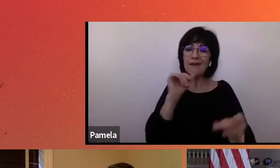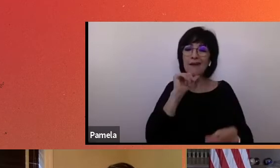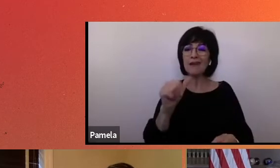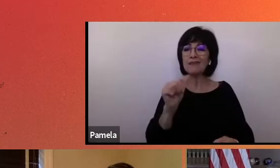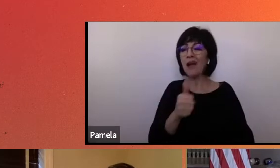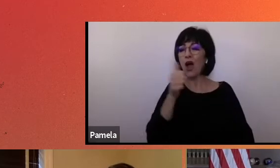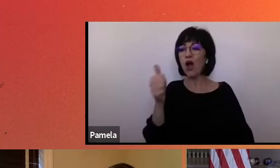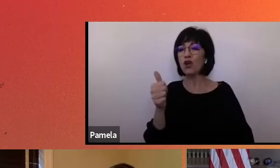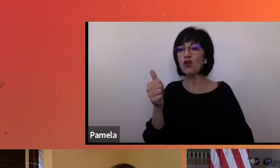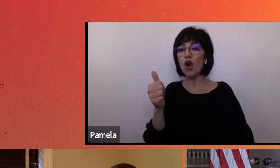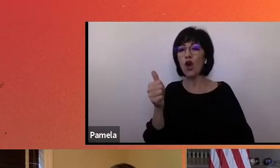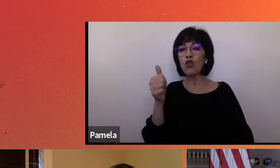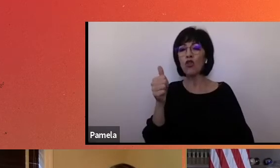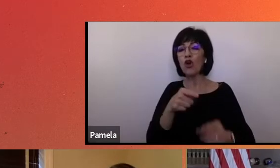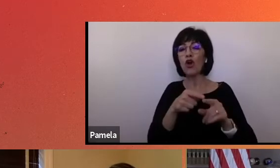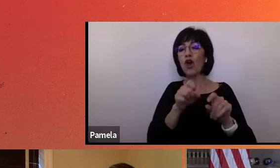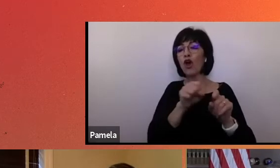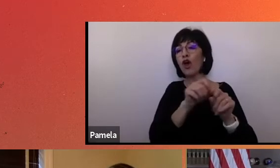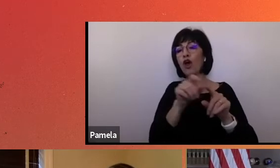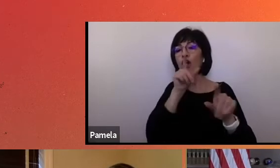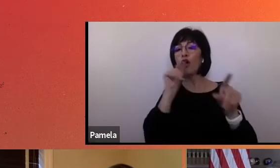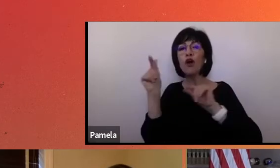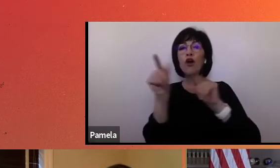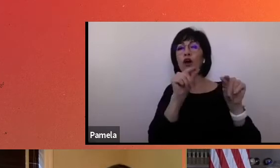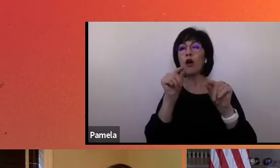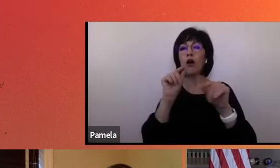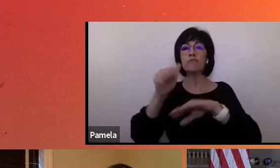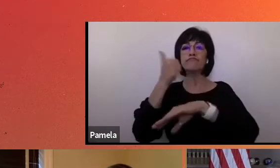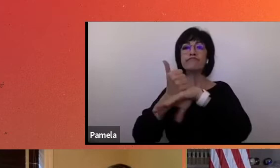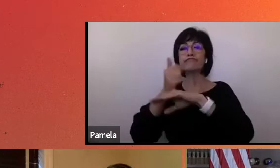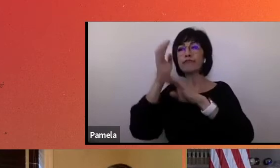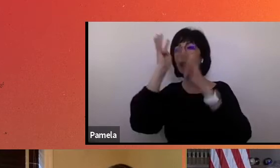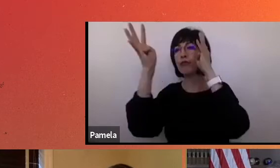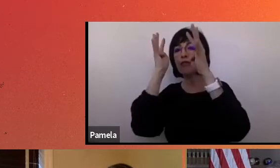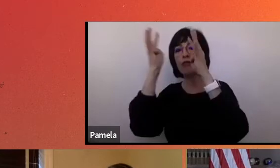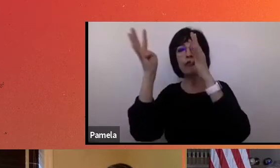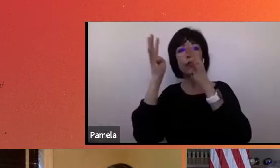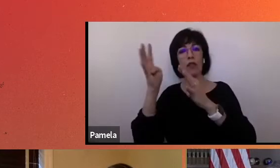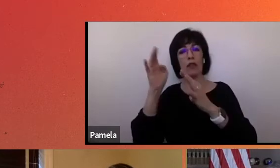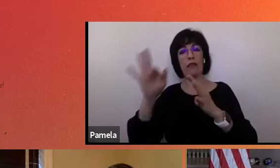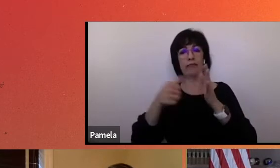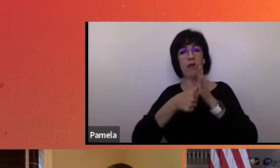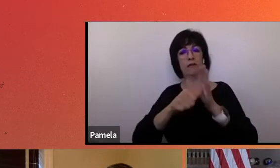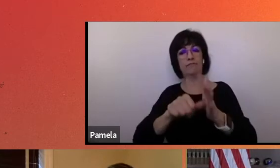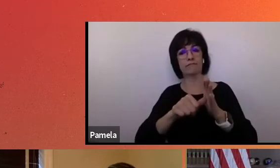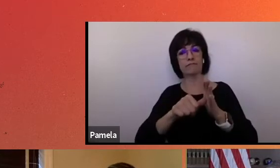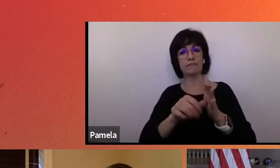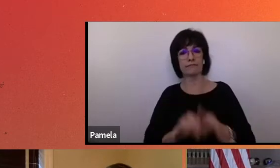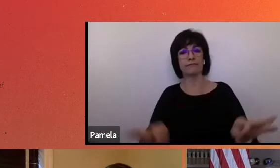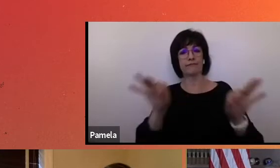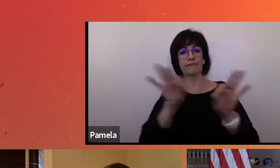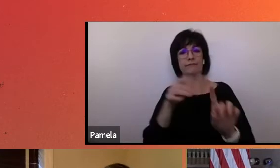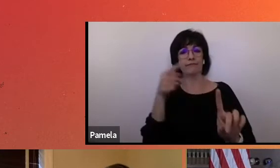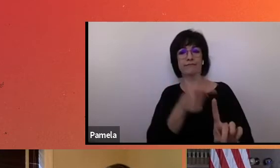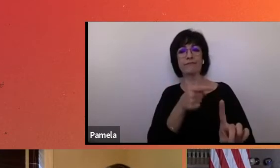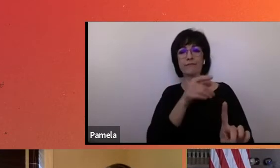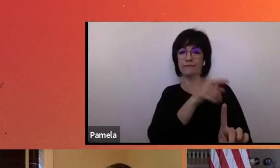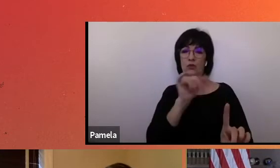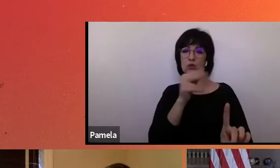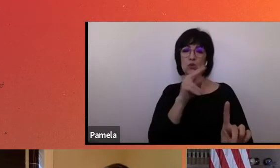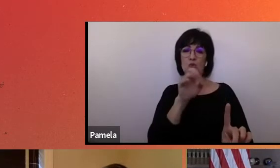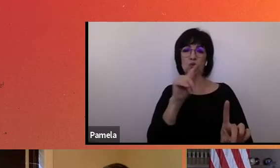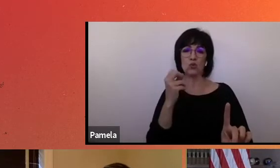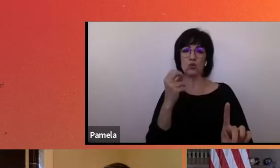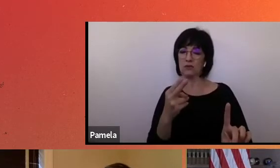many of these underlying issues that haven't gone away. And the events and the protests of the last couple of weeks after the death of